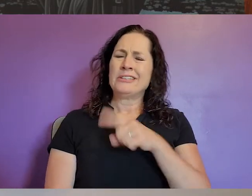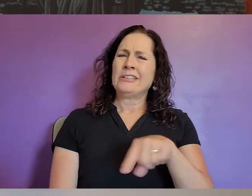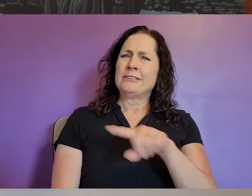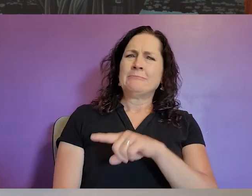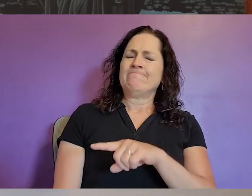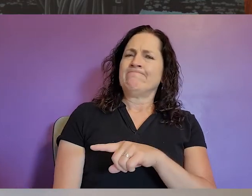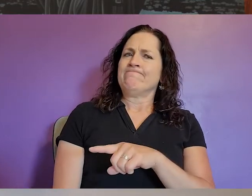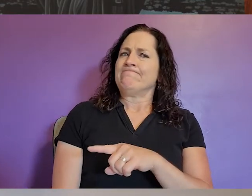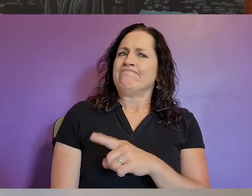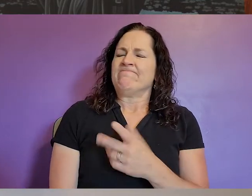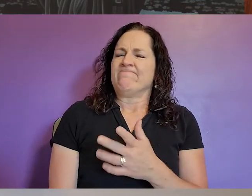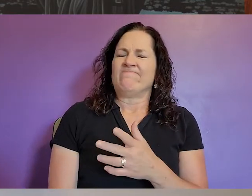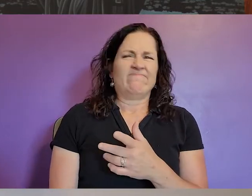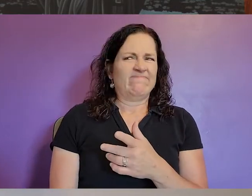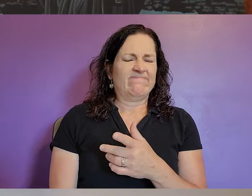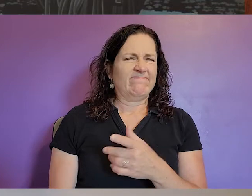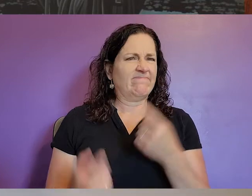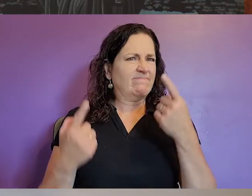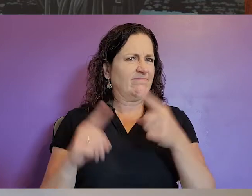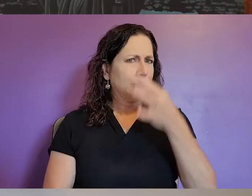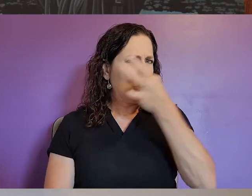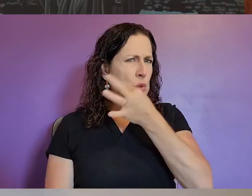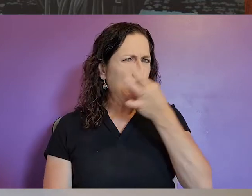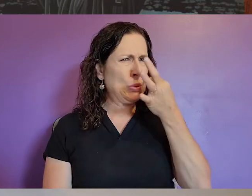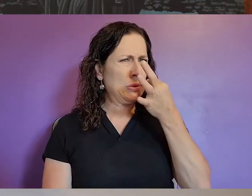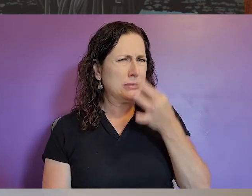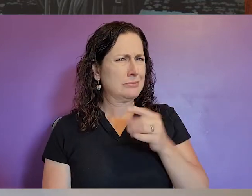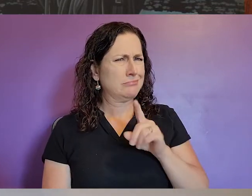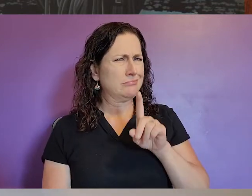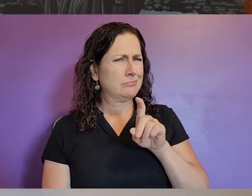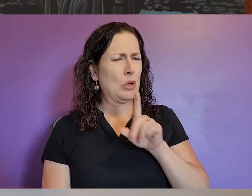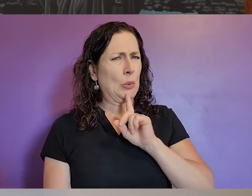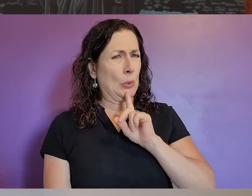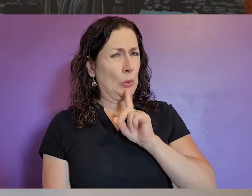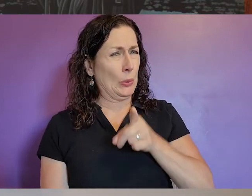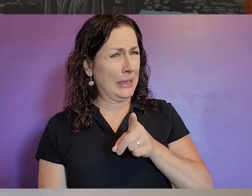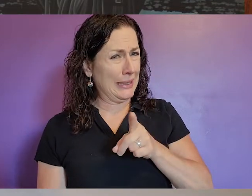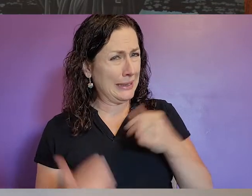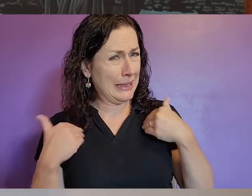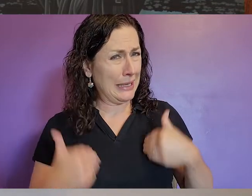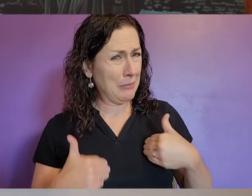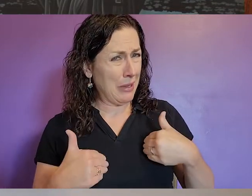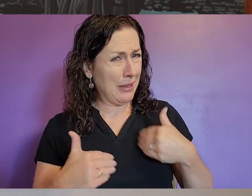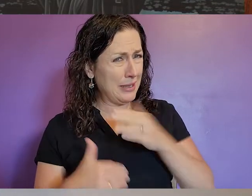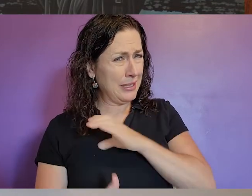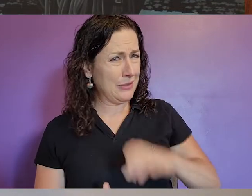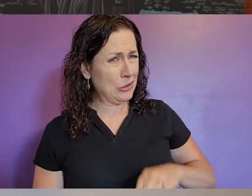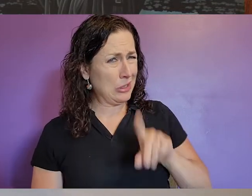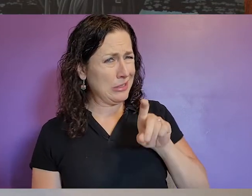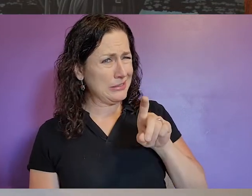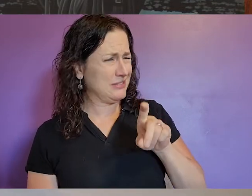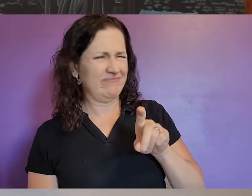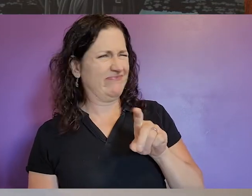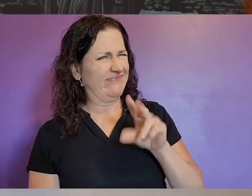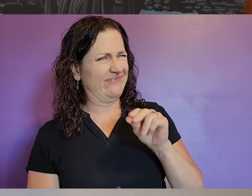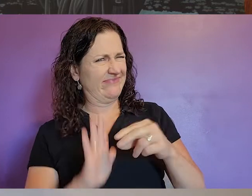who find it very hard to believe that which they receive is the very body of Christ. It's a symbol.